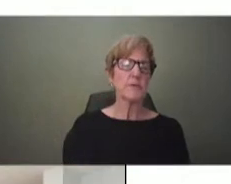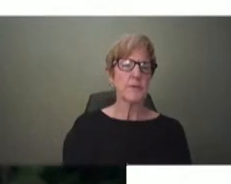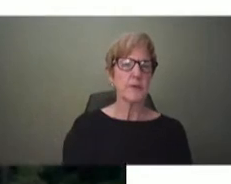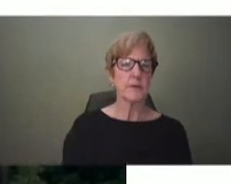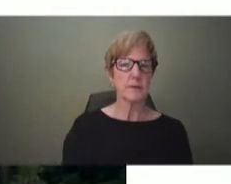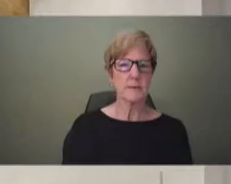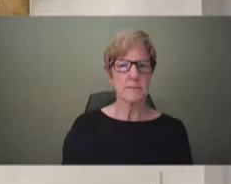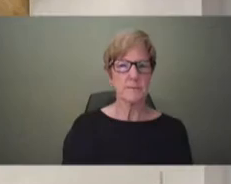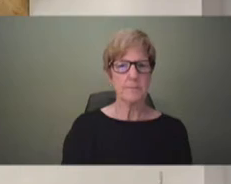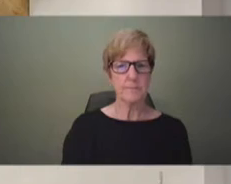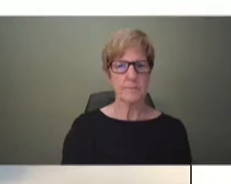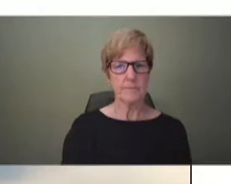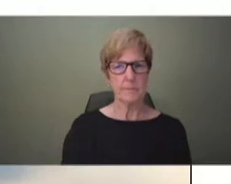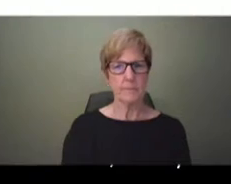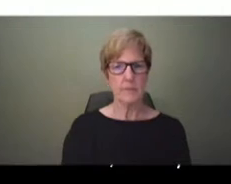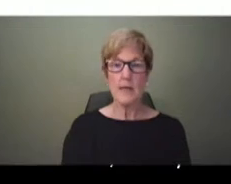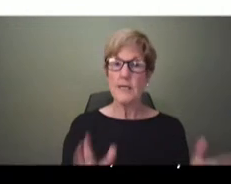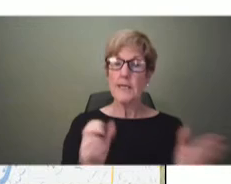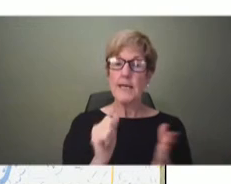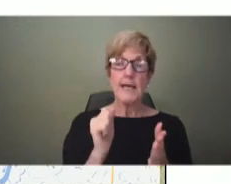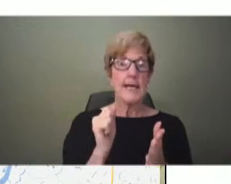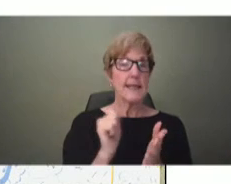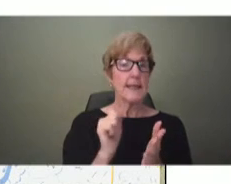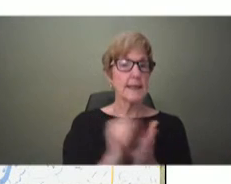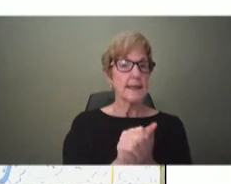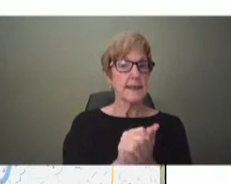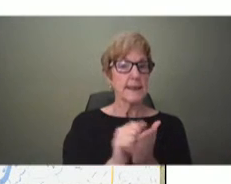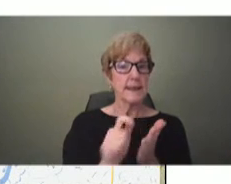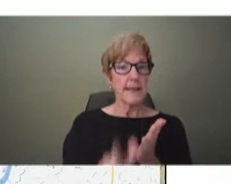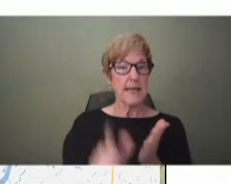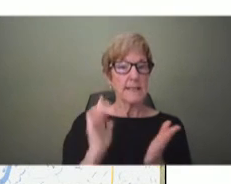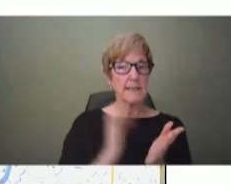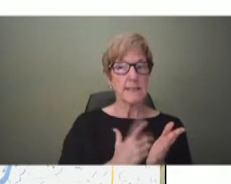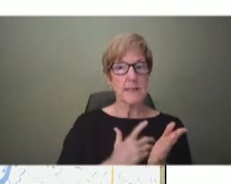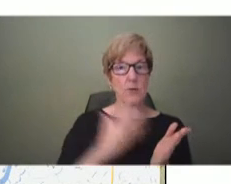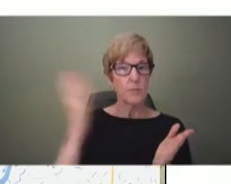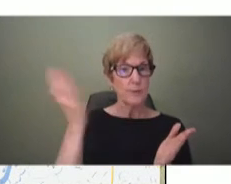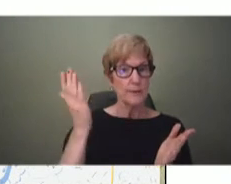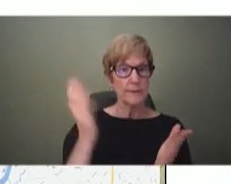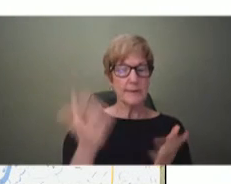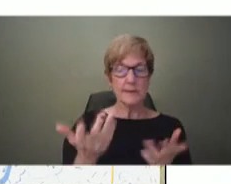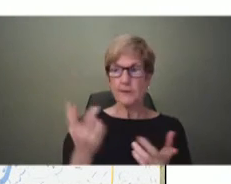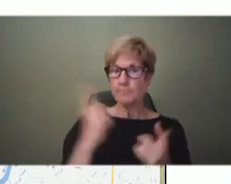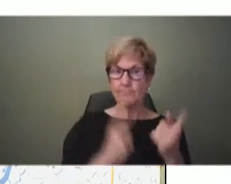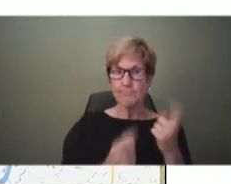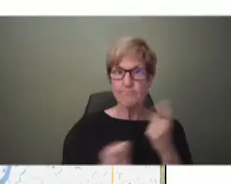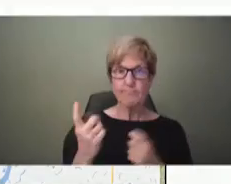developments and that's where I am in terms of our presentation we're happy to answer